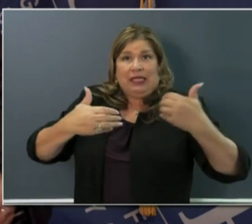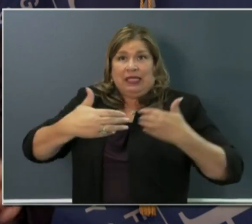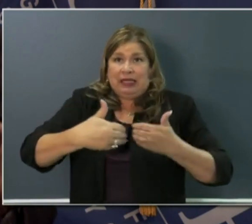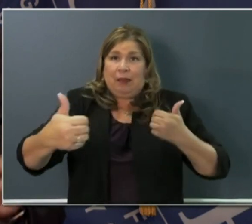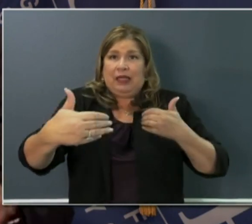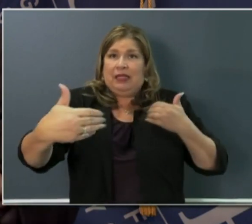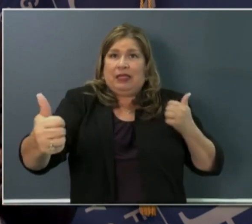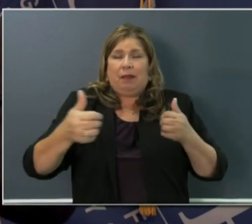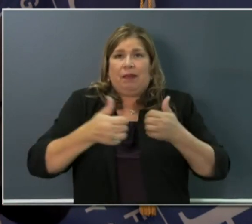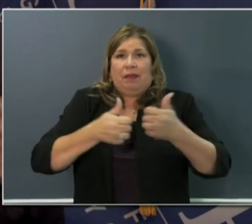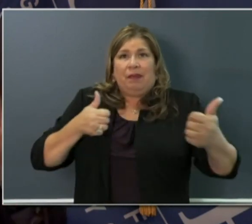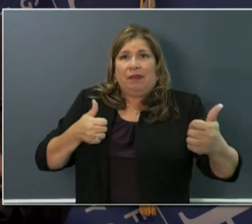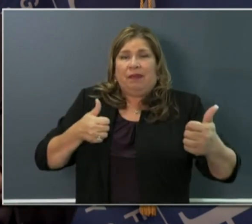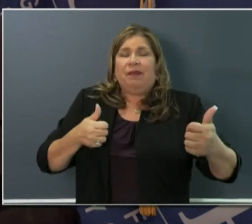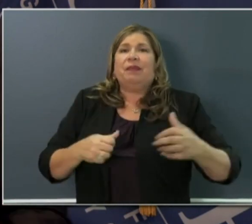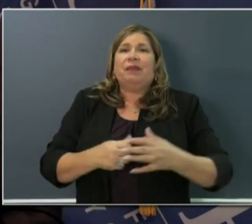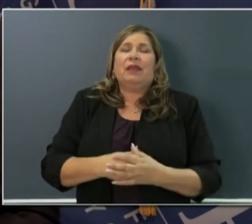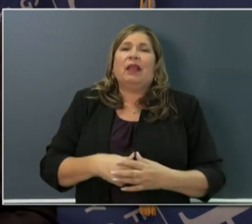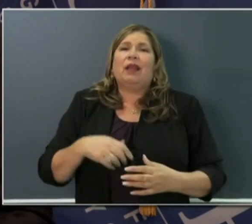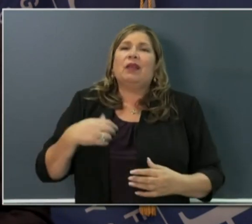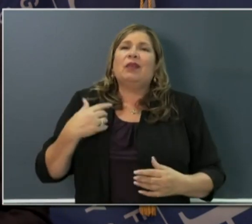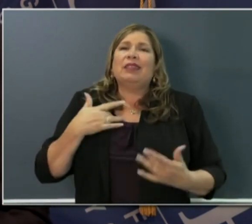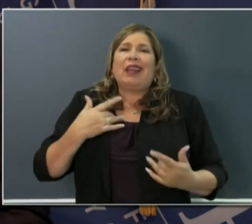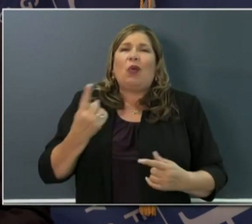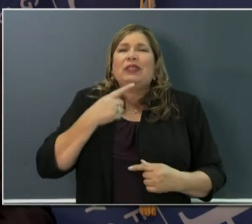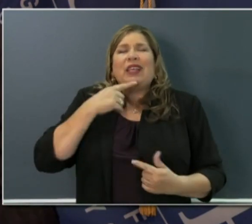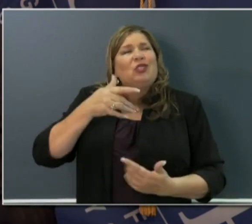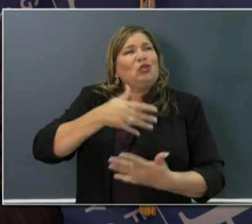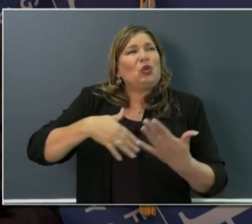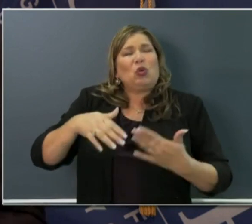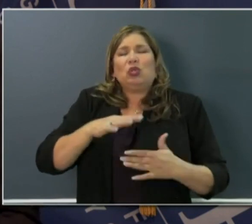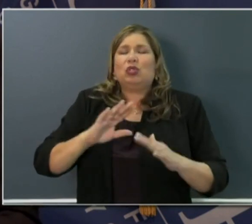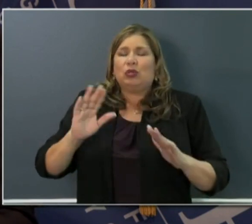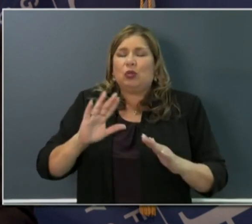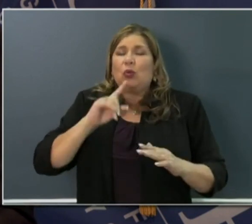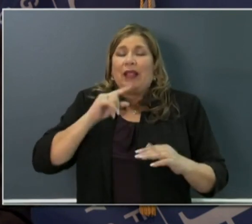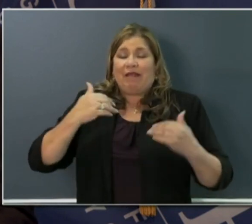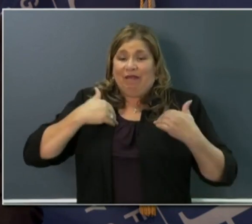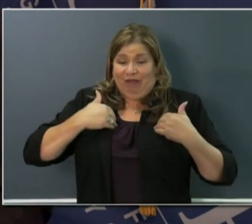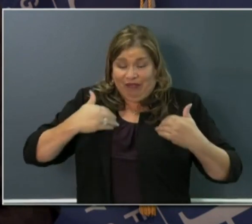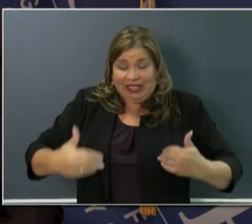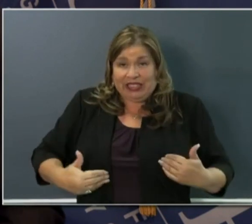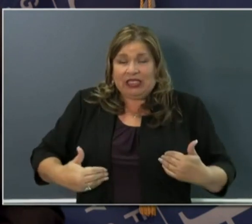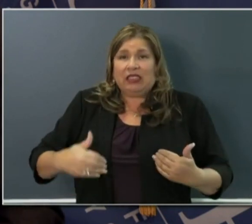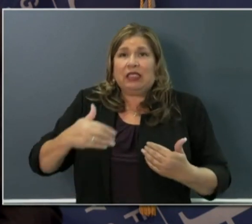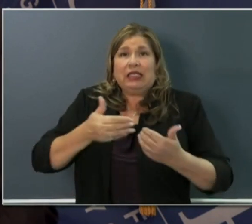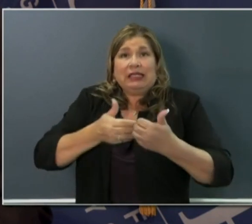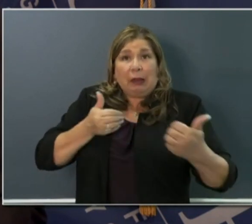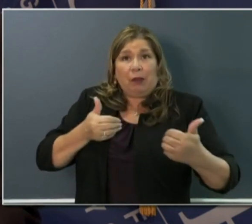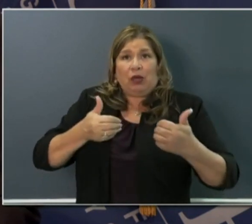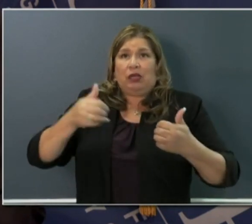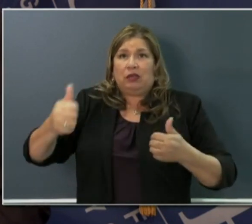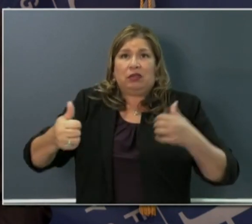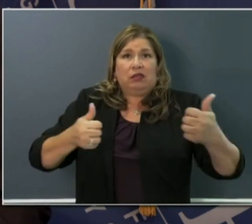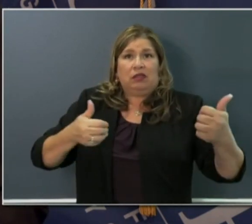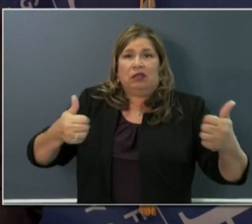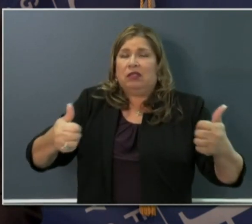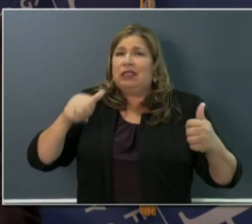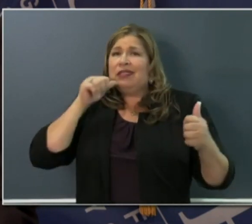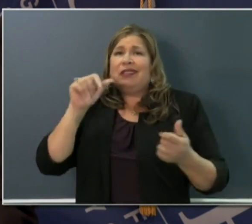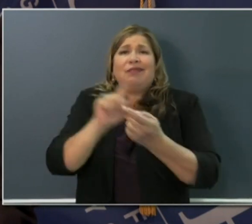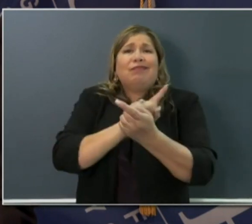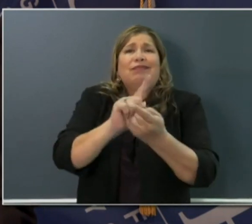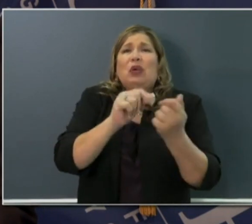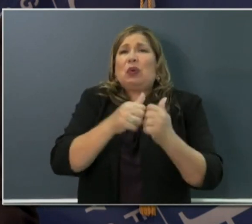physical distancing more than they understand social distancing. So for the younger folks out there, physically separate from others and strangers. Don't